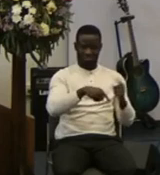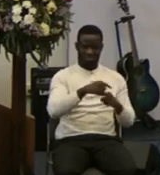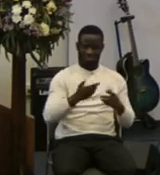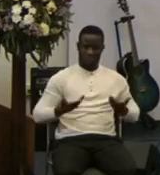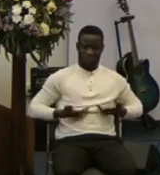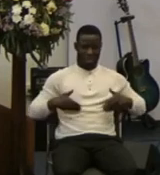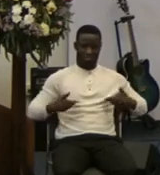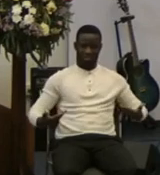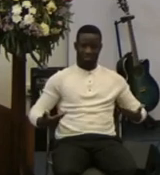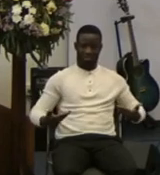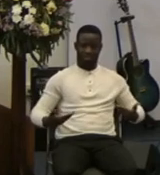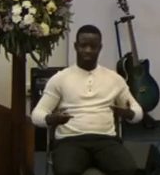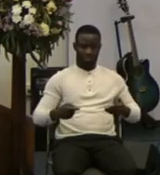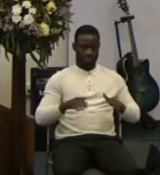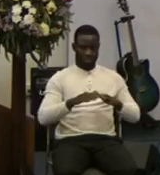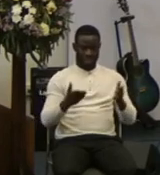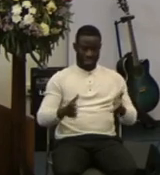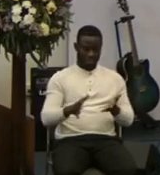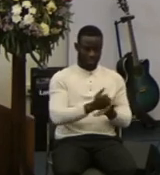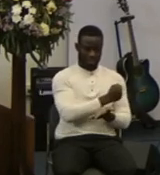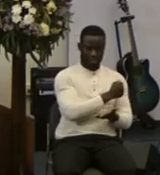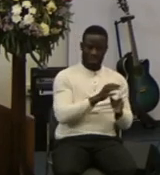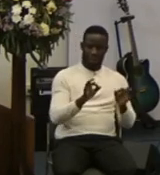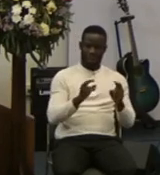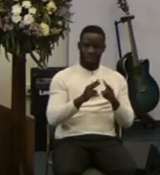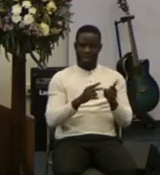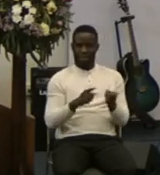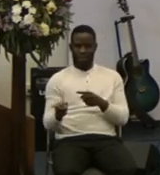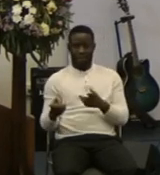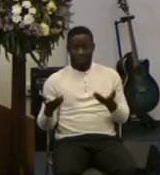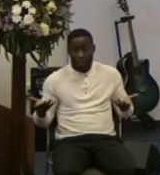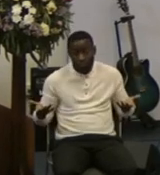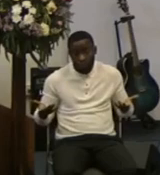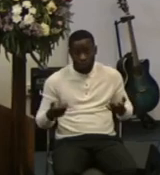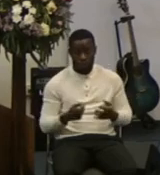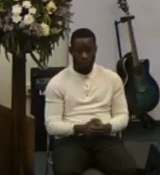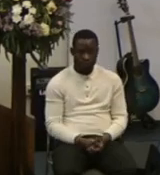workplace. And they clear their desk and nobody contacts them.